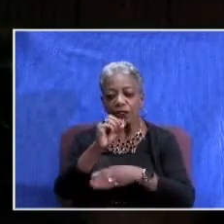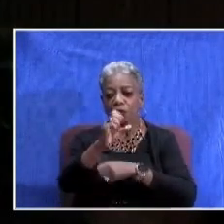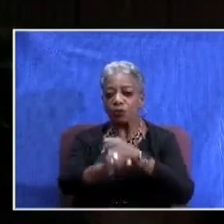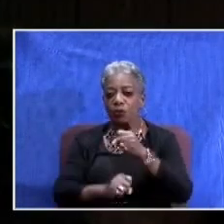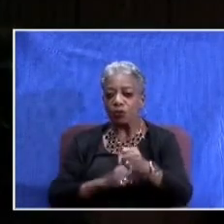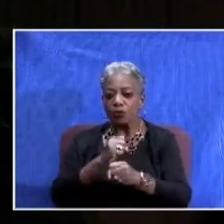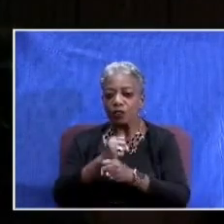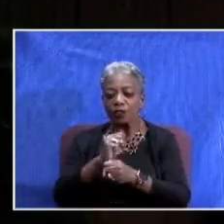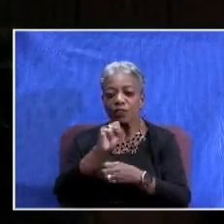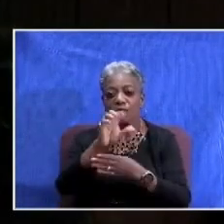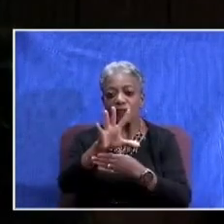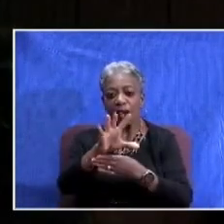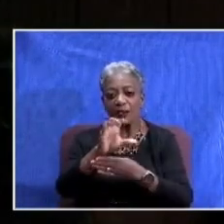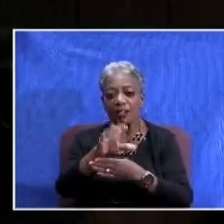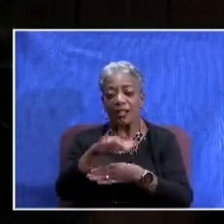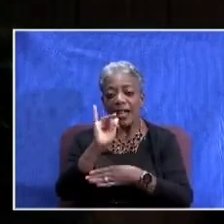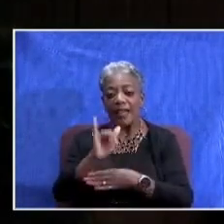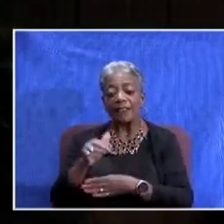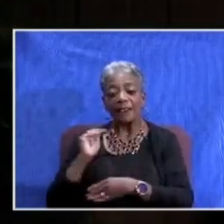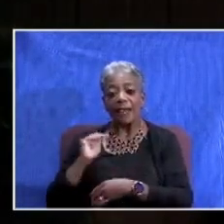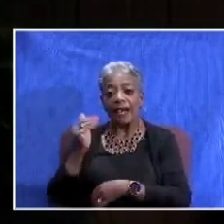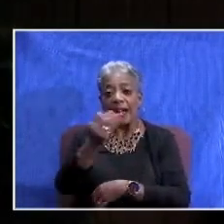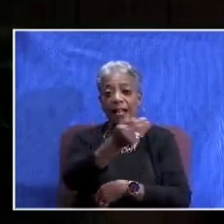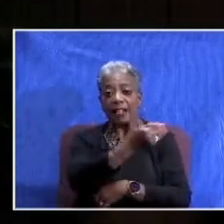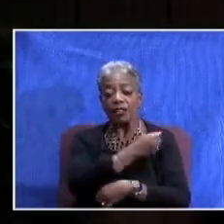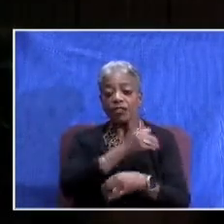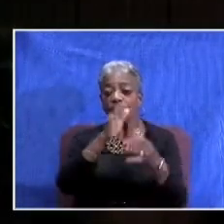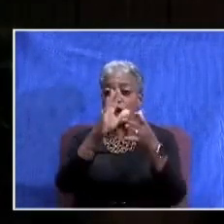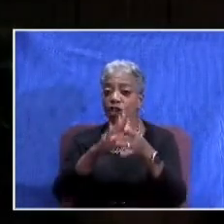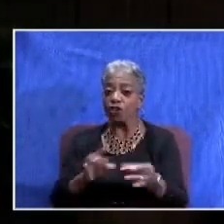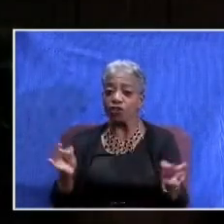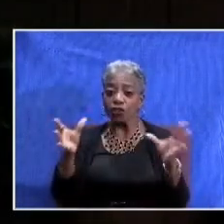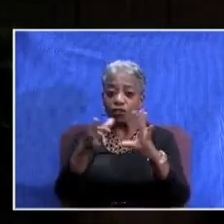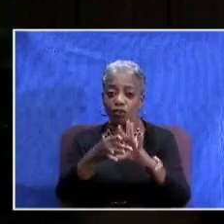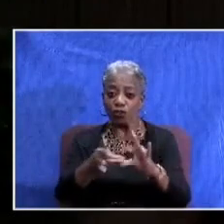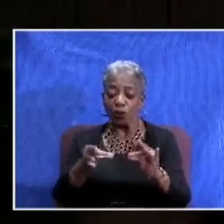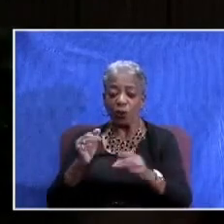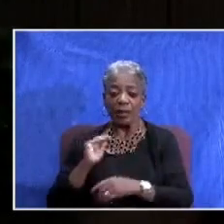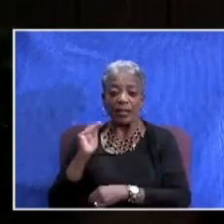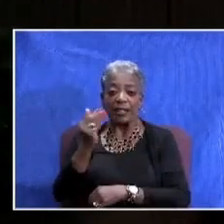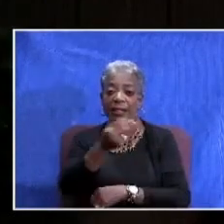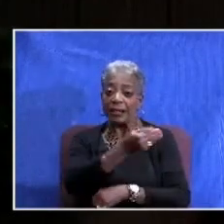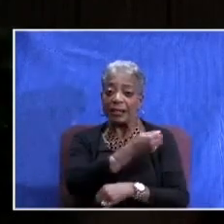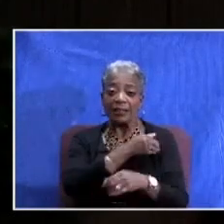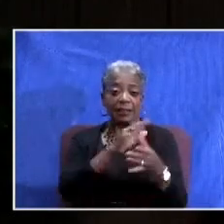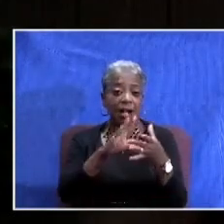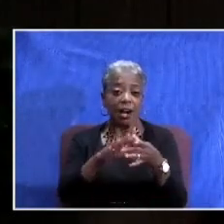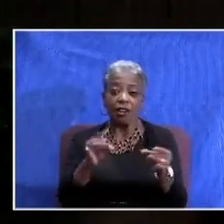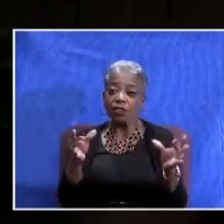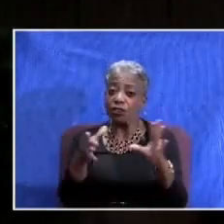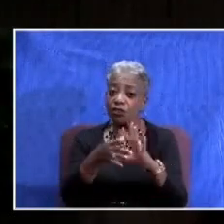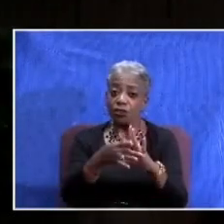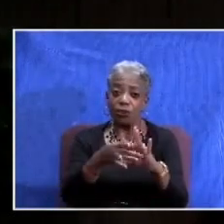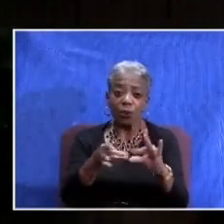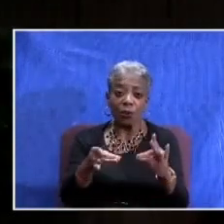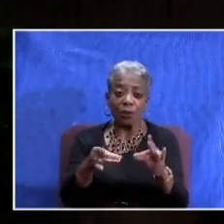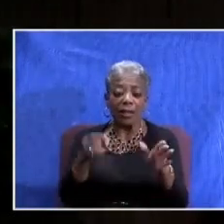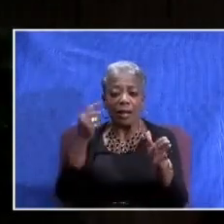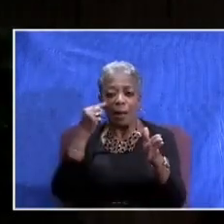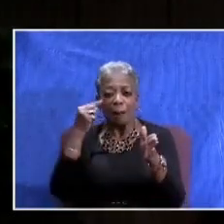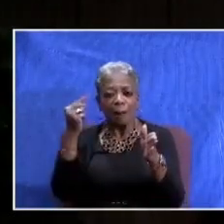our story. These scriptures are our story. Yes, but notice